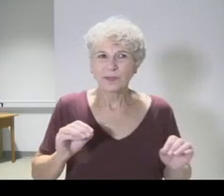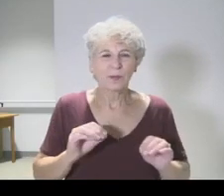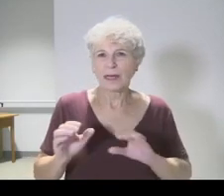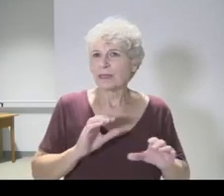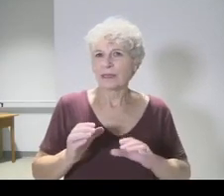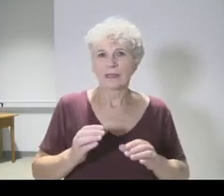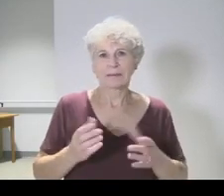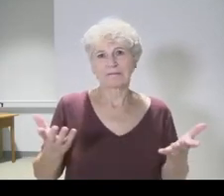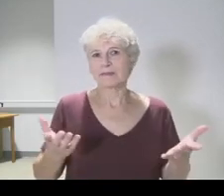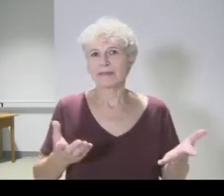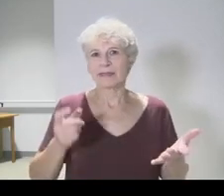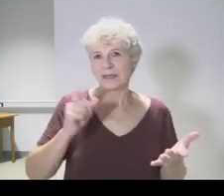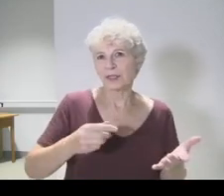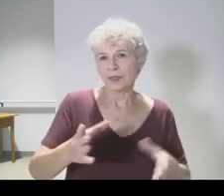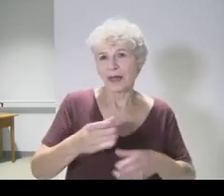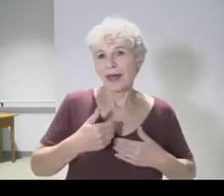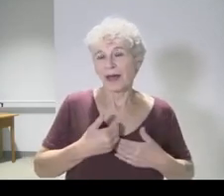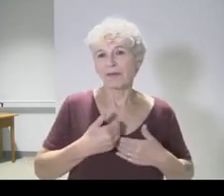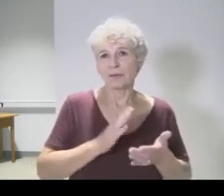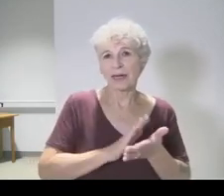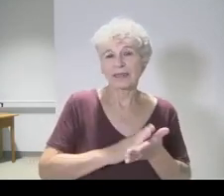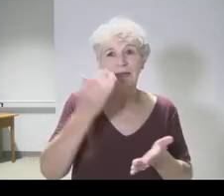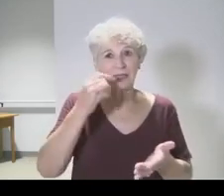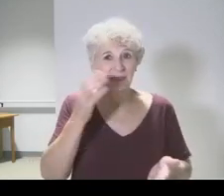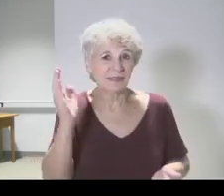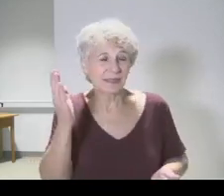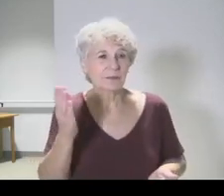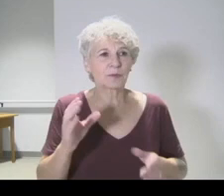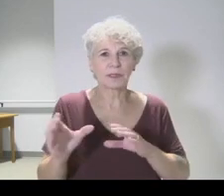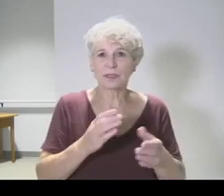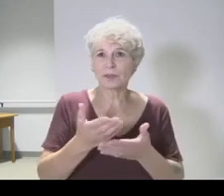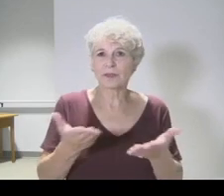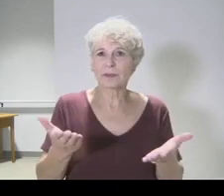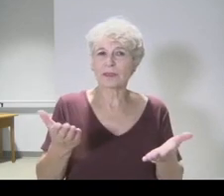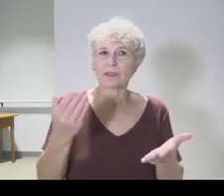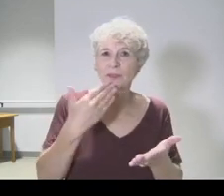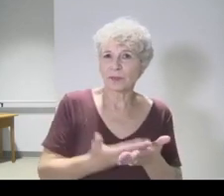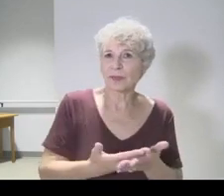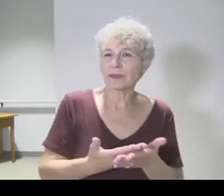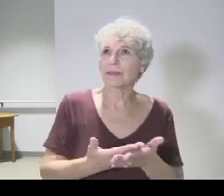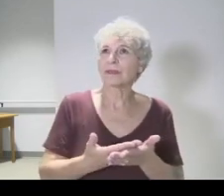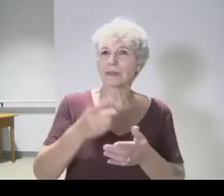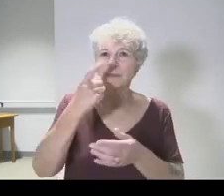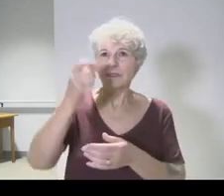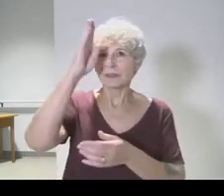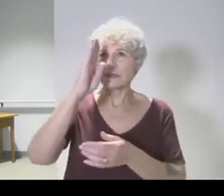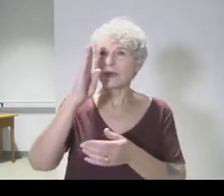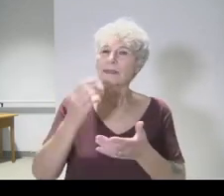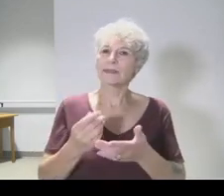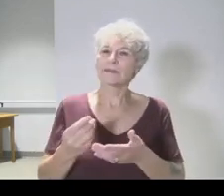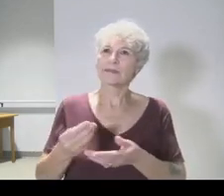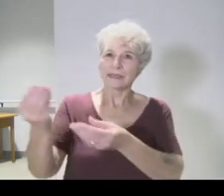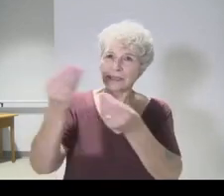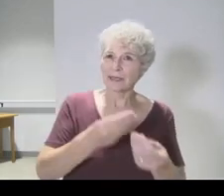deserves praise. If we seem to do something good at all, it's because God ordained that to be. The credit is not